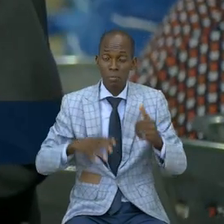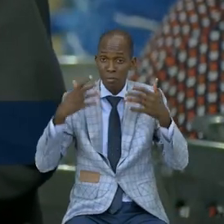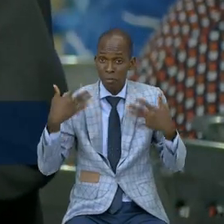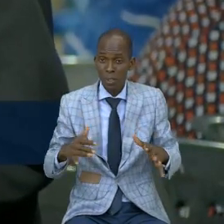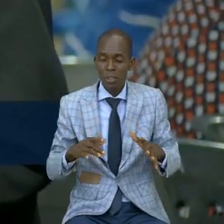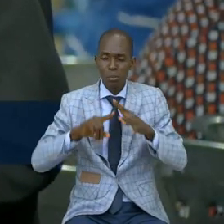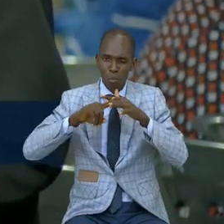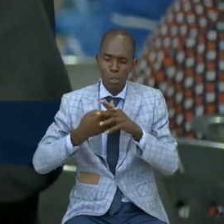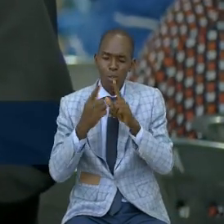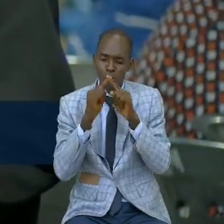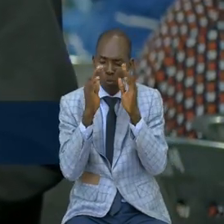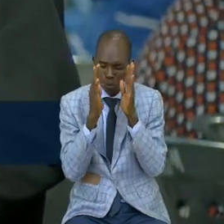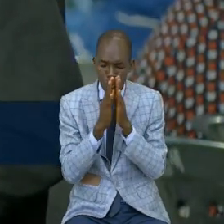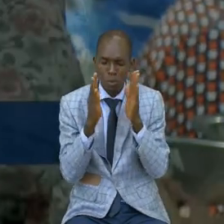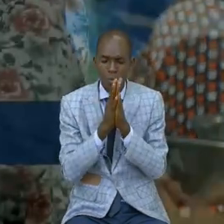Today is my day.